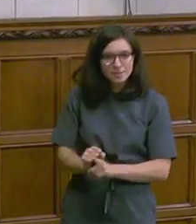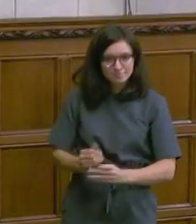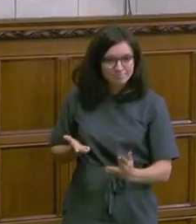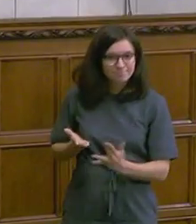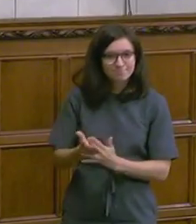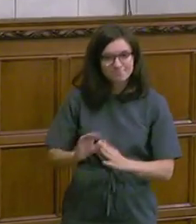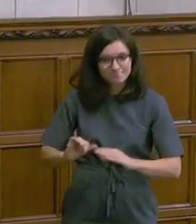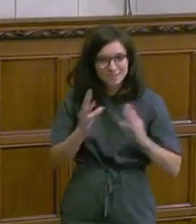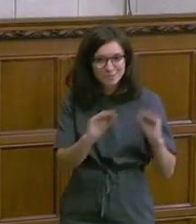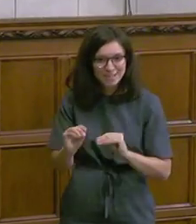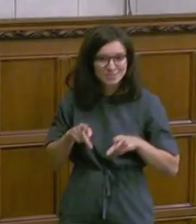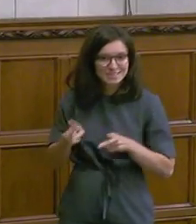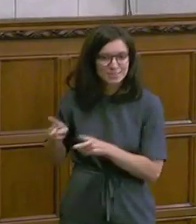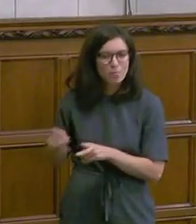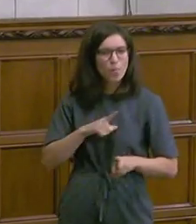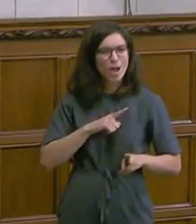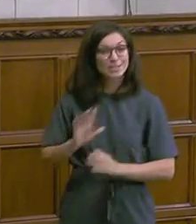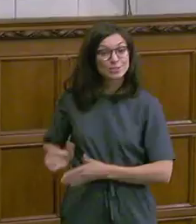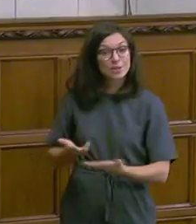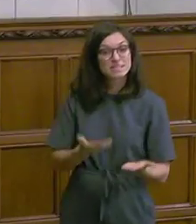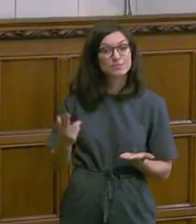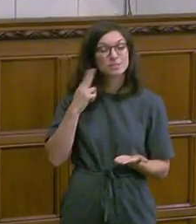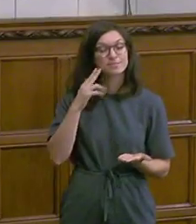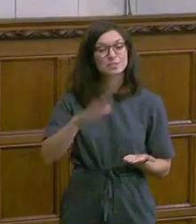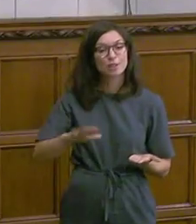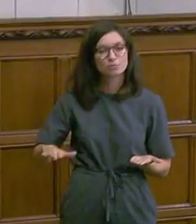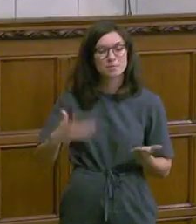show that services to deaf children are reducing across